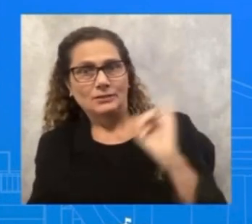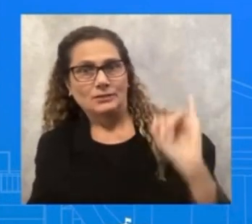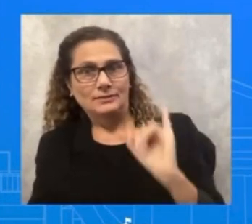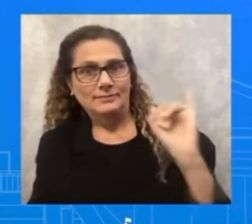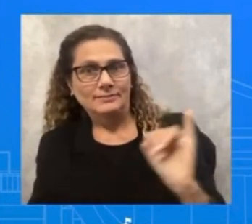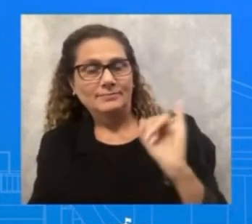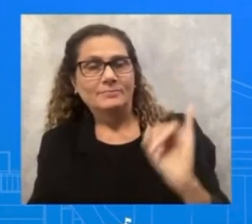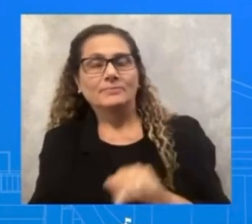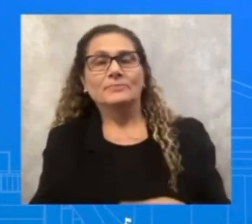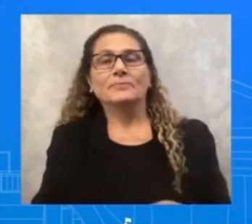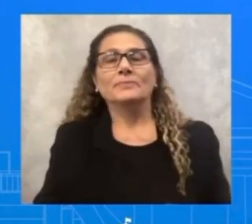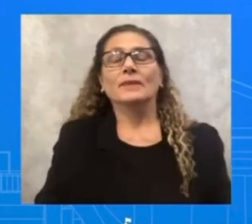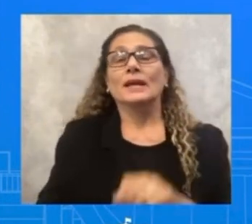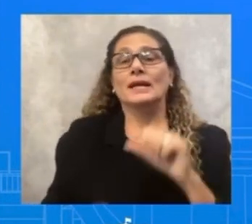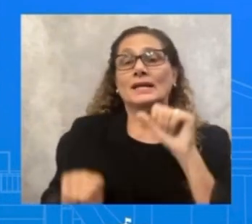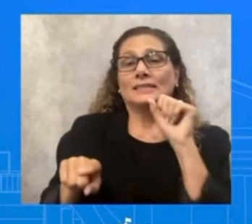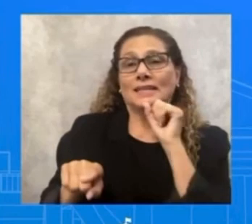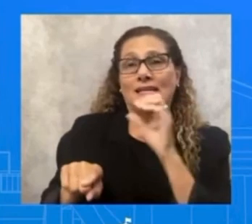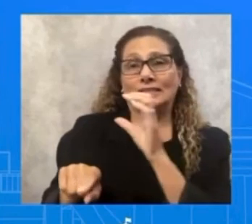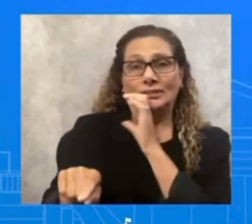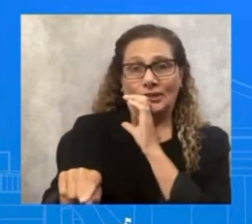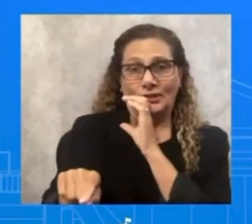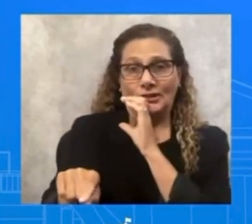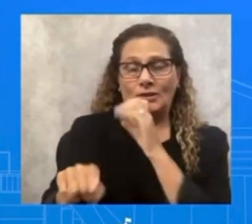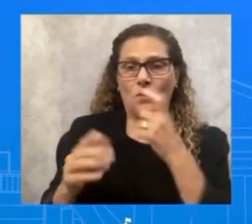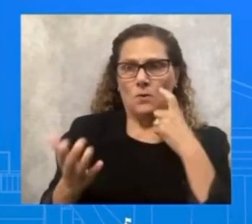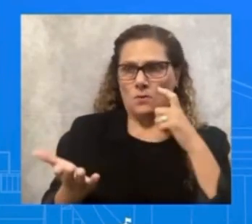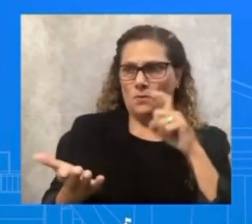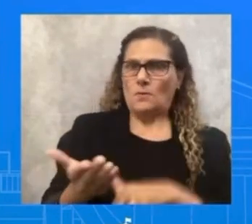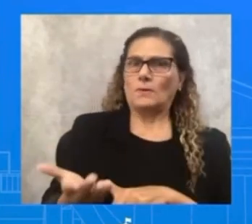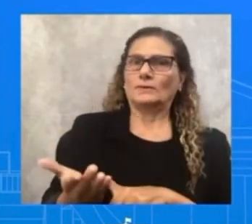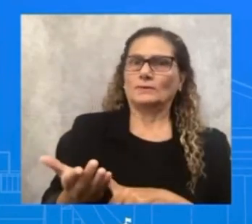already seeing life-saving benefits of this law.